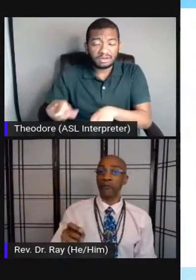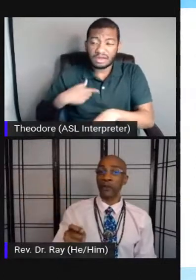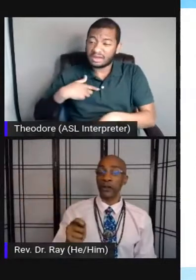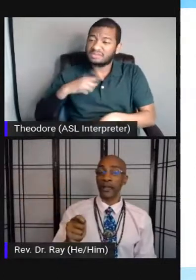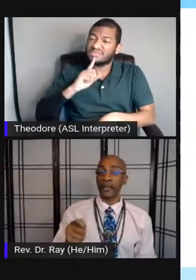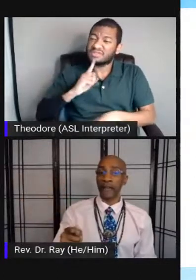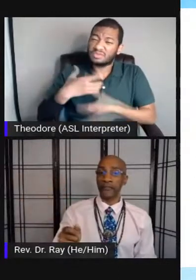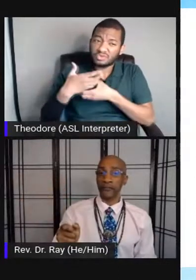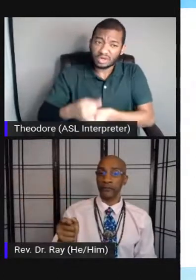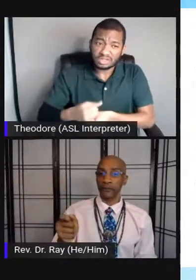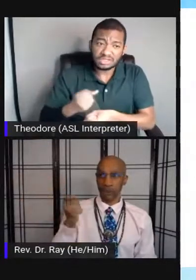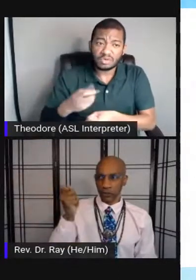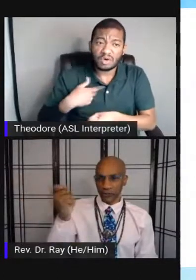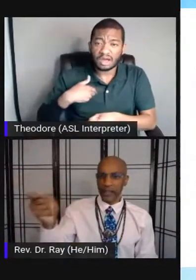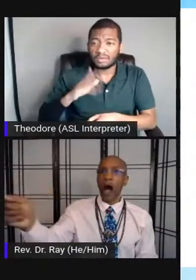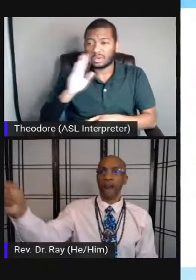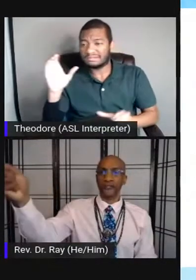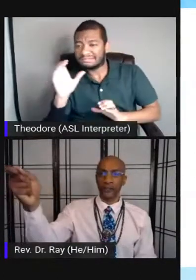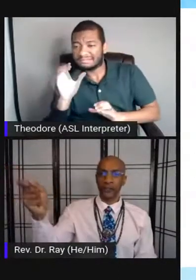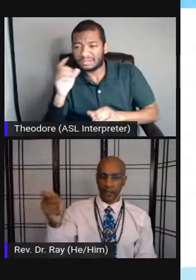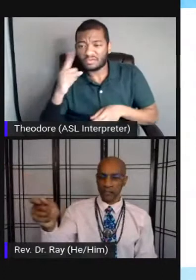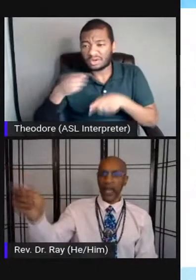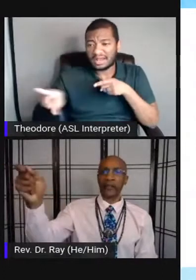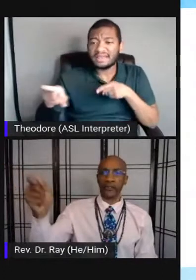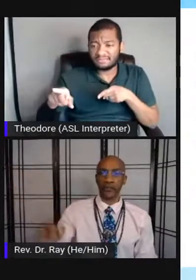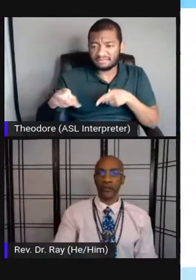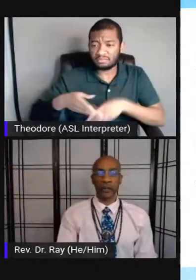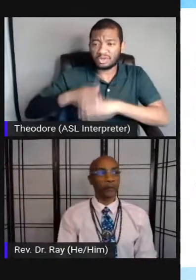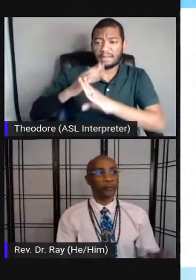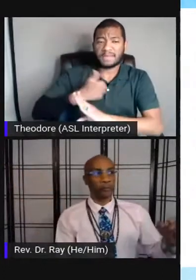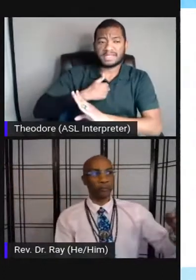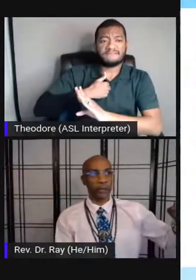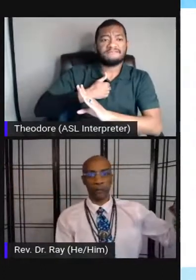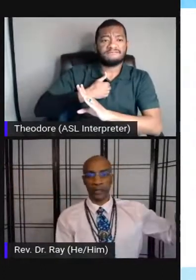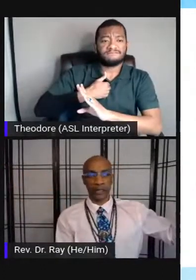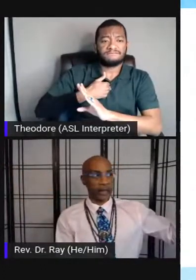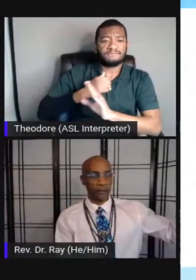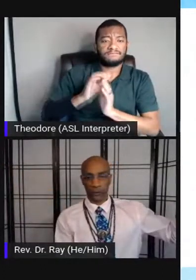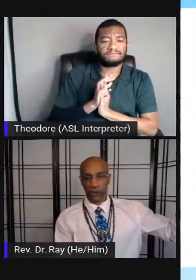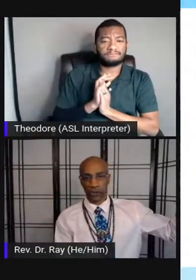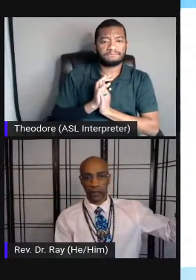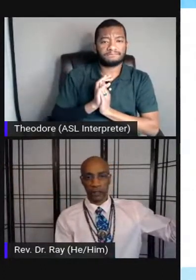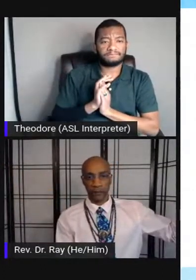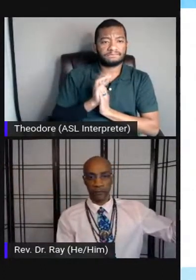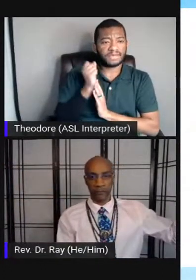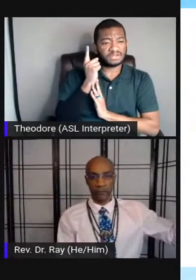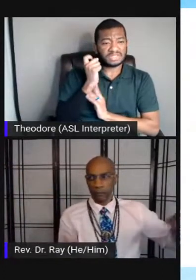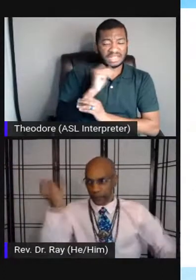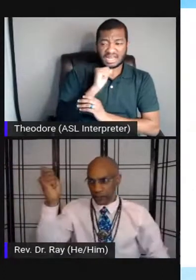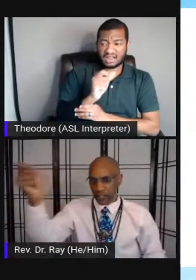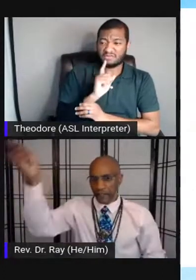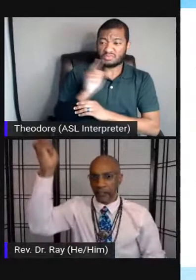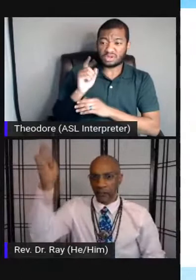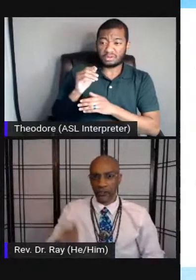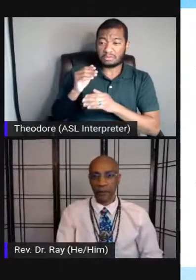that I am going to go get a knife to fend off the invaders. But it's the neighbor's tree. But